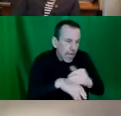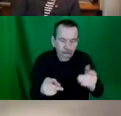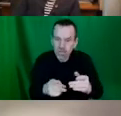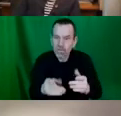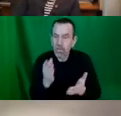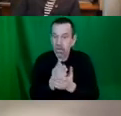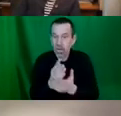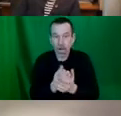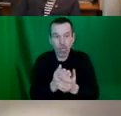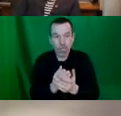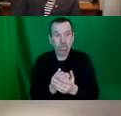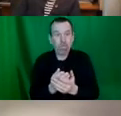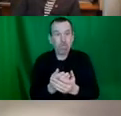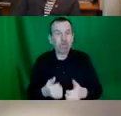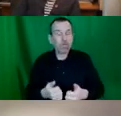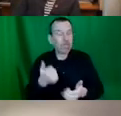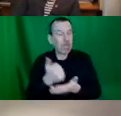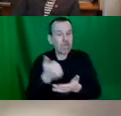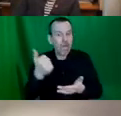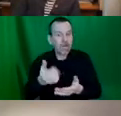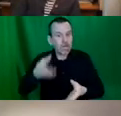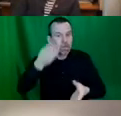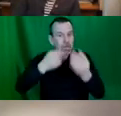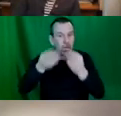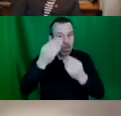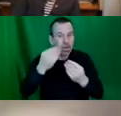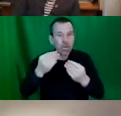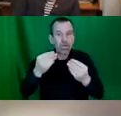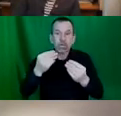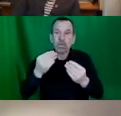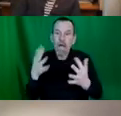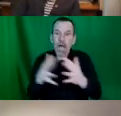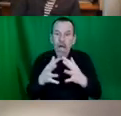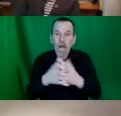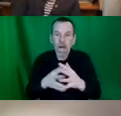of these programs and the steps taken to achieve them.